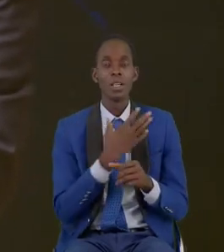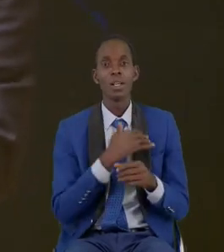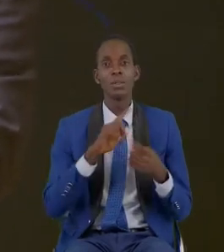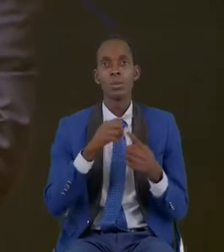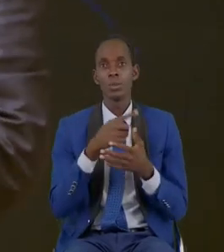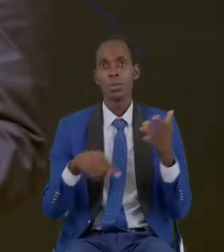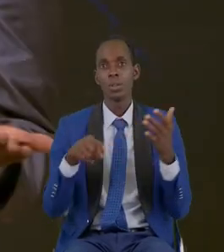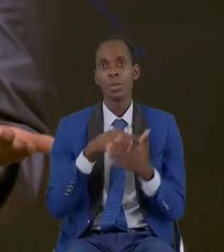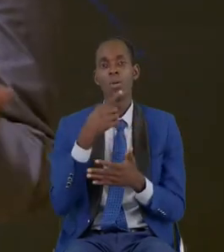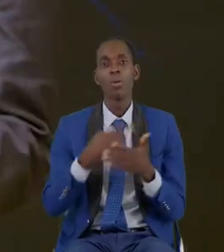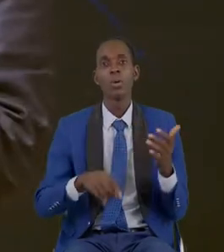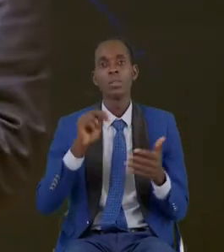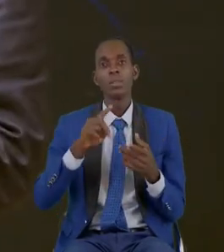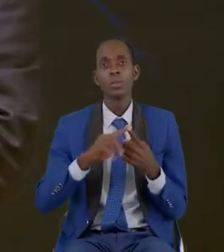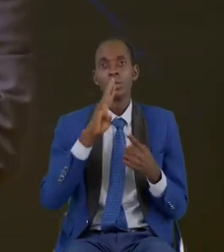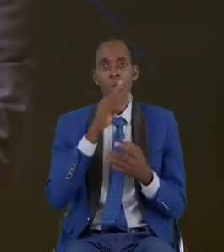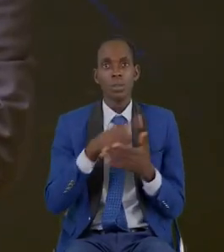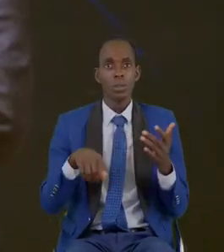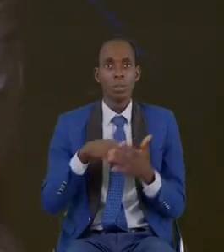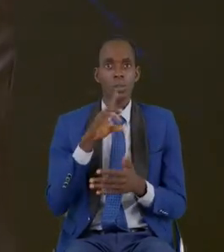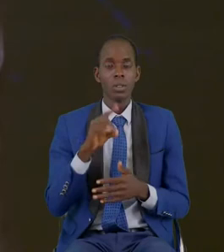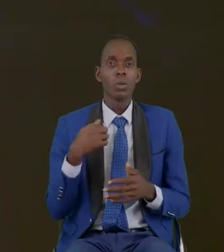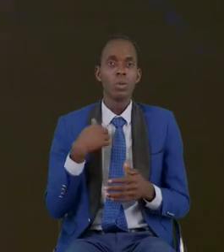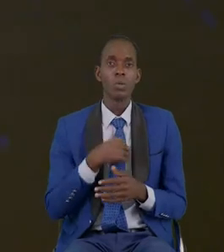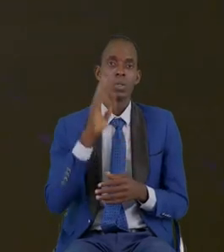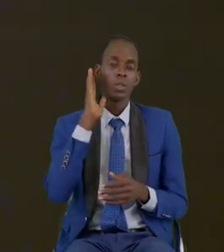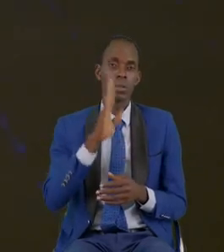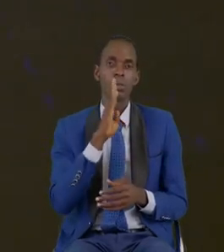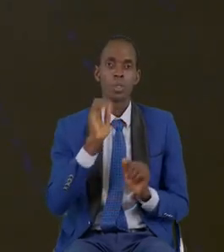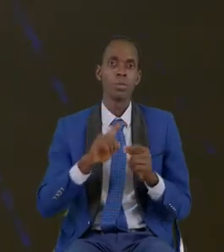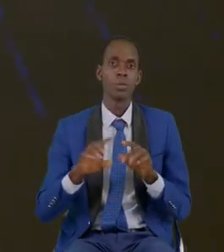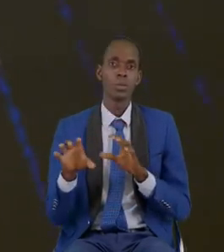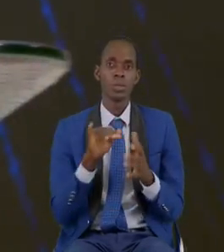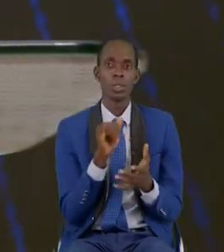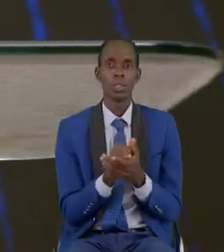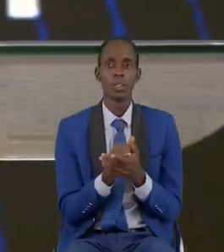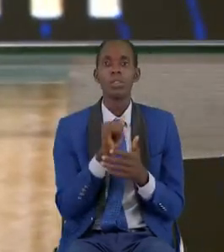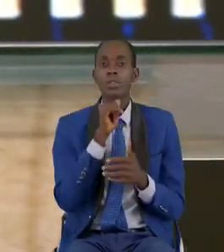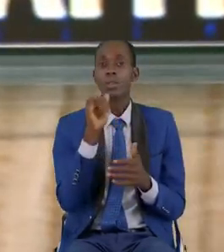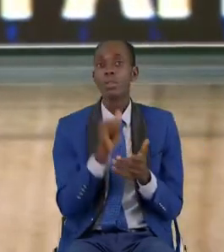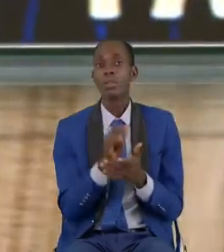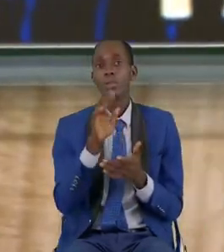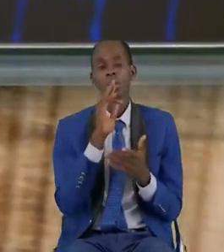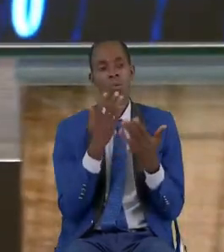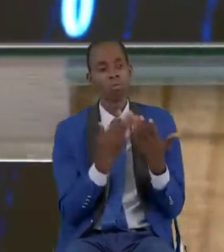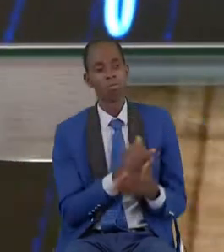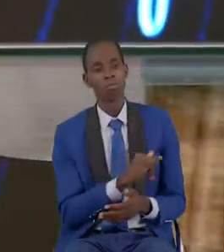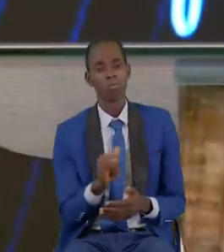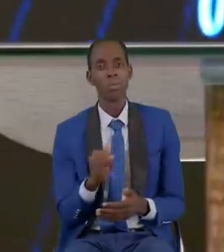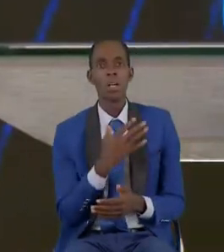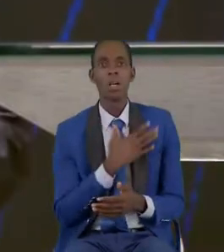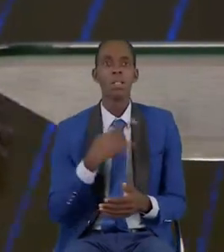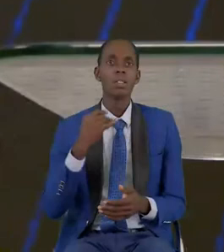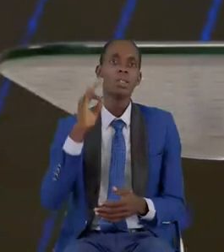to be corrected, we'll be able to do that. Not that we are waiting and then the pastor